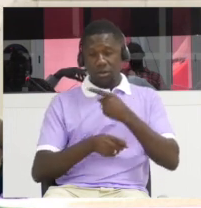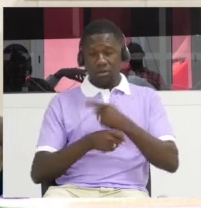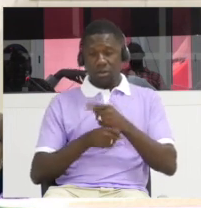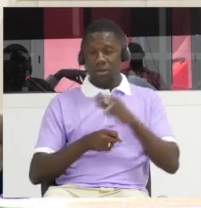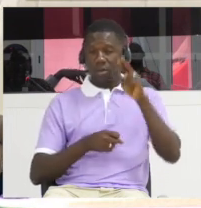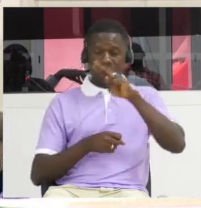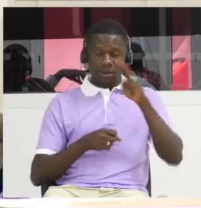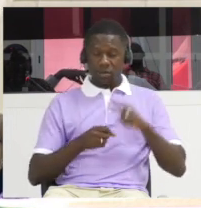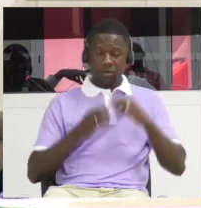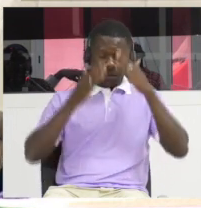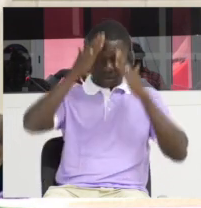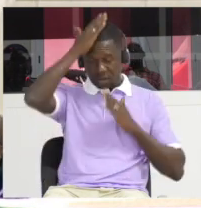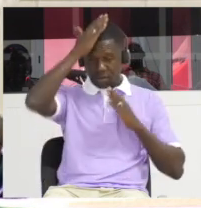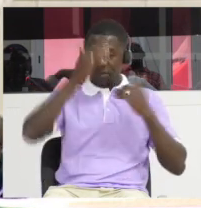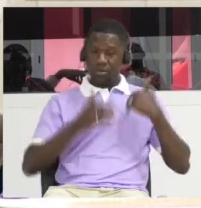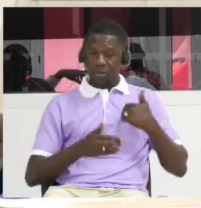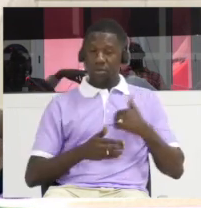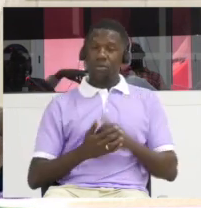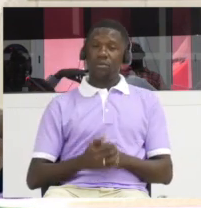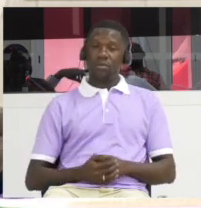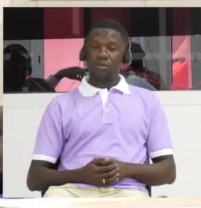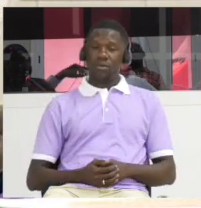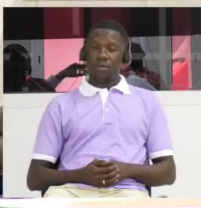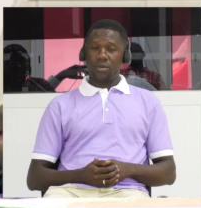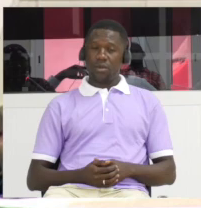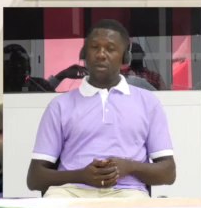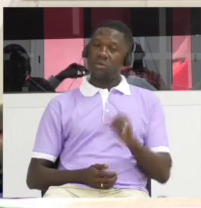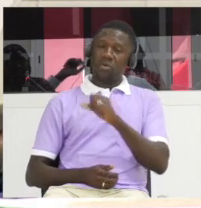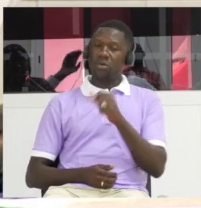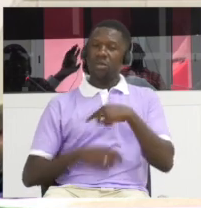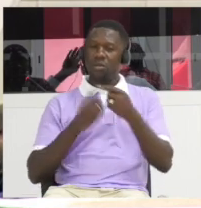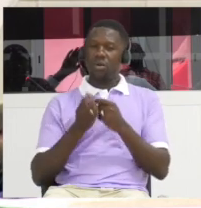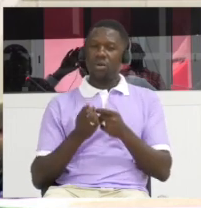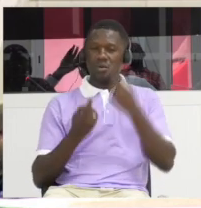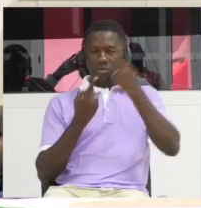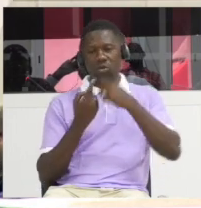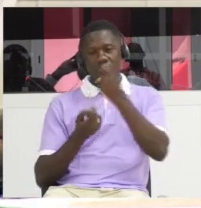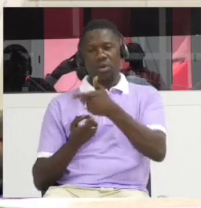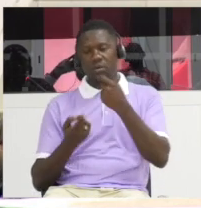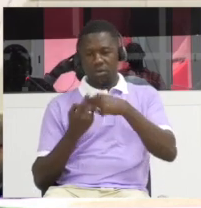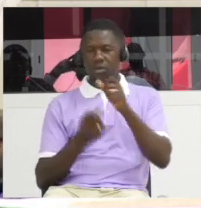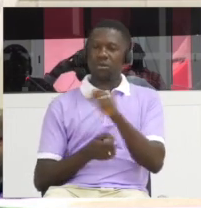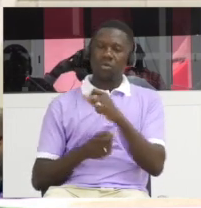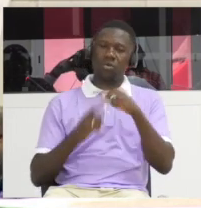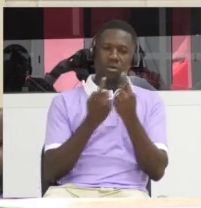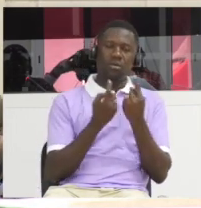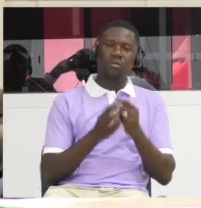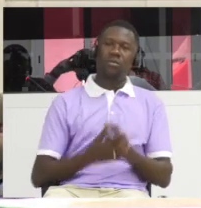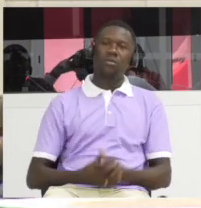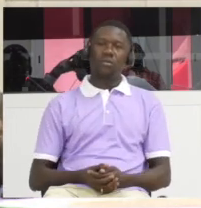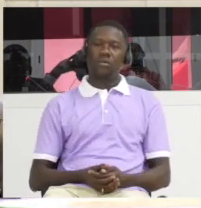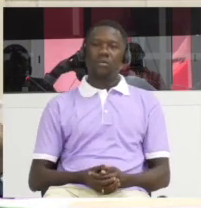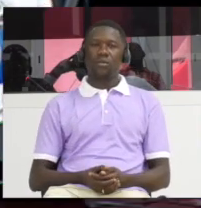Gambia National Army. Then the rest is about the salary scale and allowances. Thank you very much, Mr.